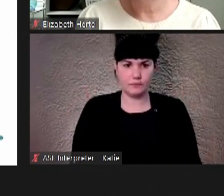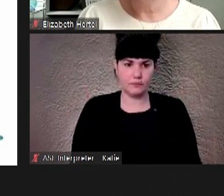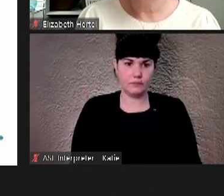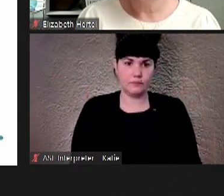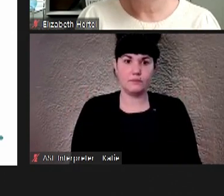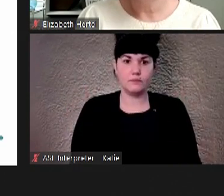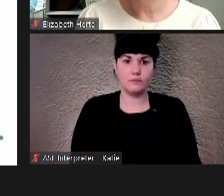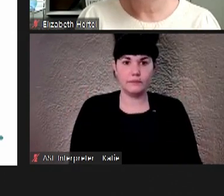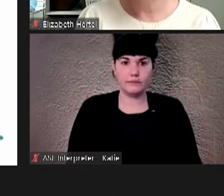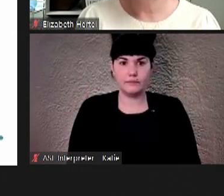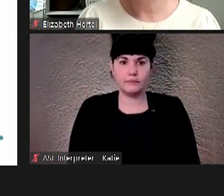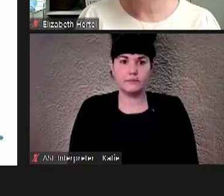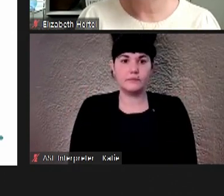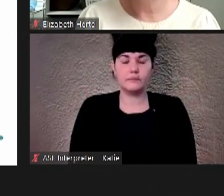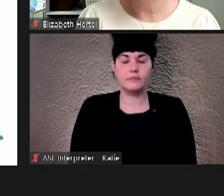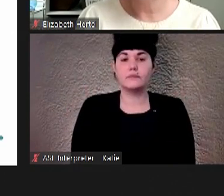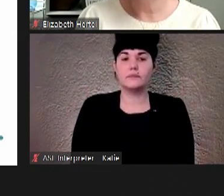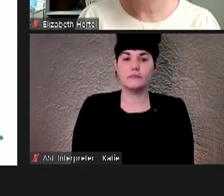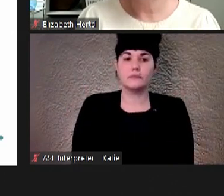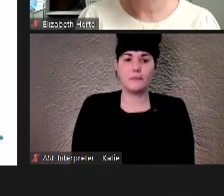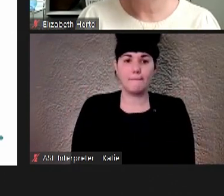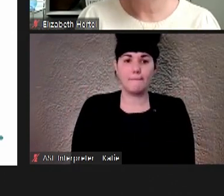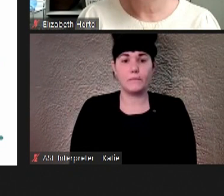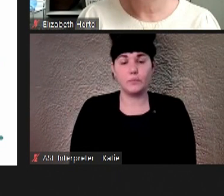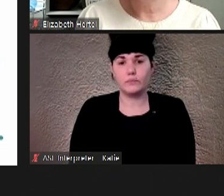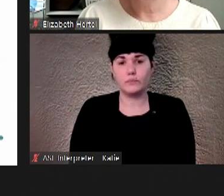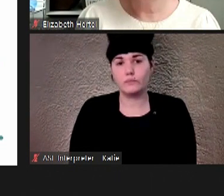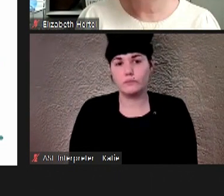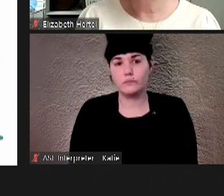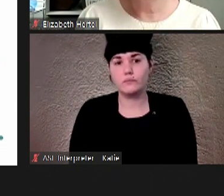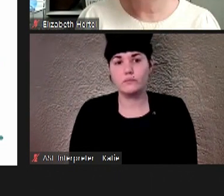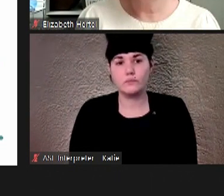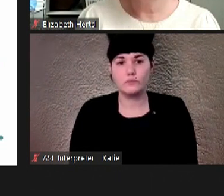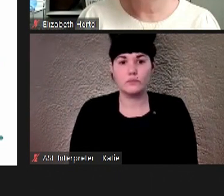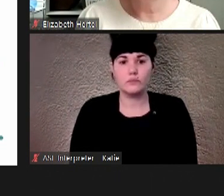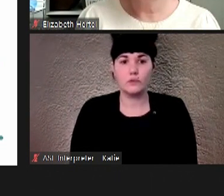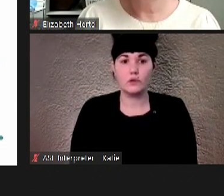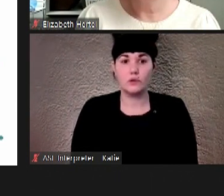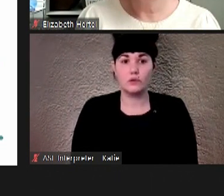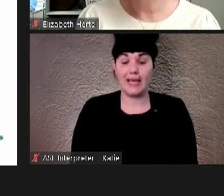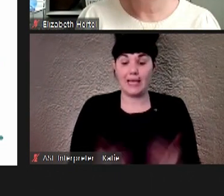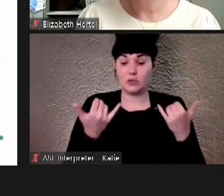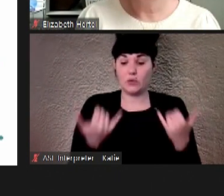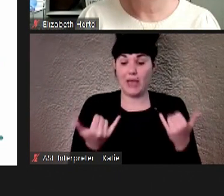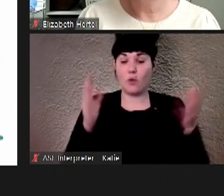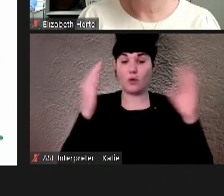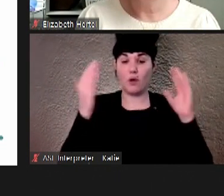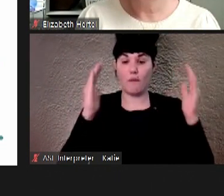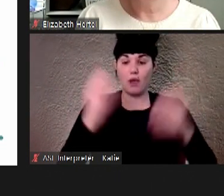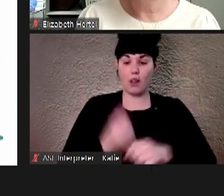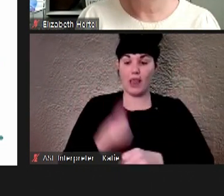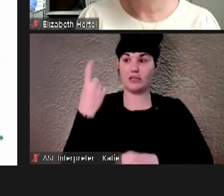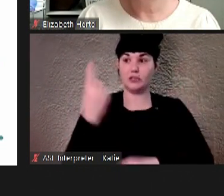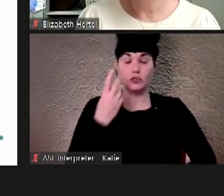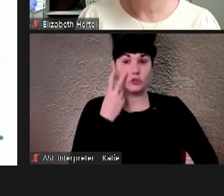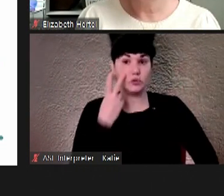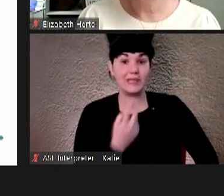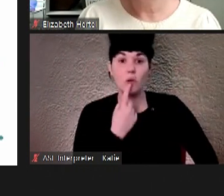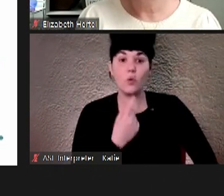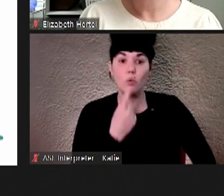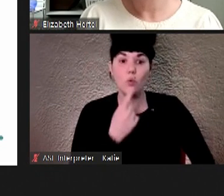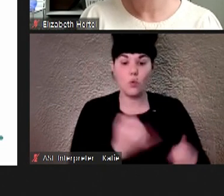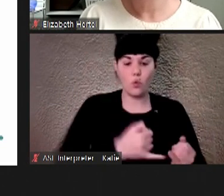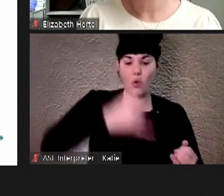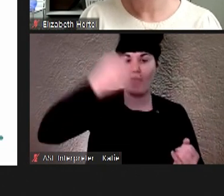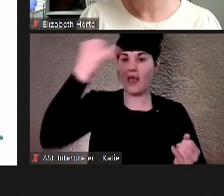When we look at where we are today versus where we are last year, so that's the red line showing where we are today versus the